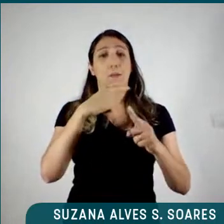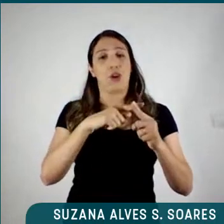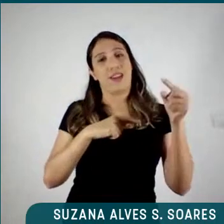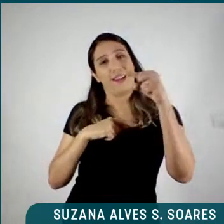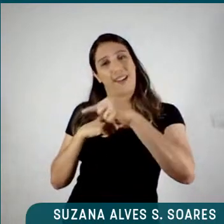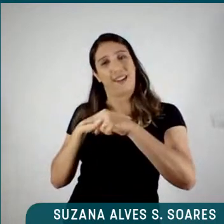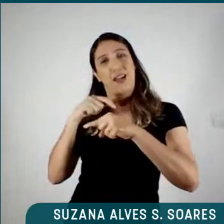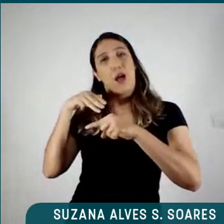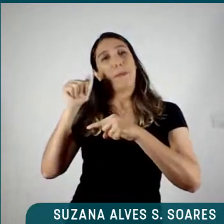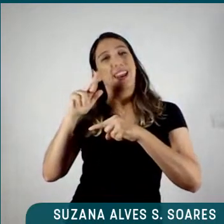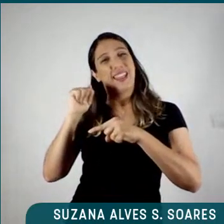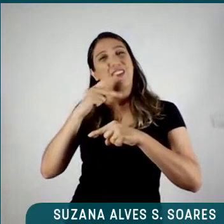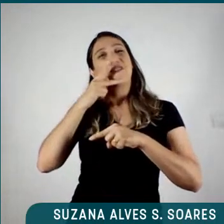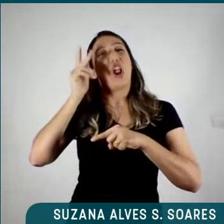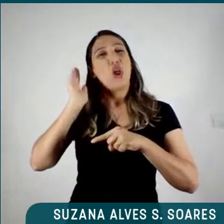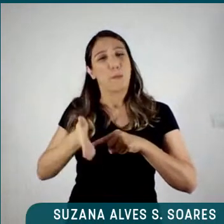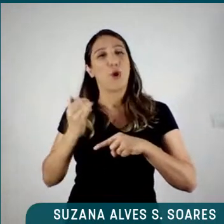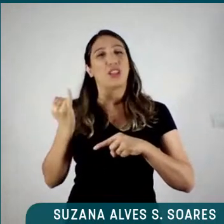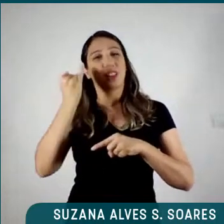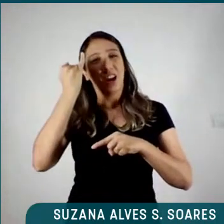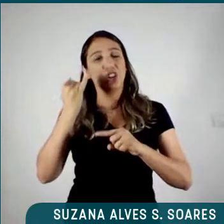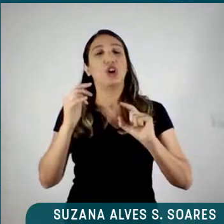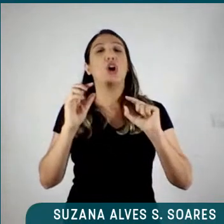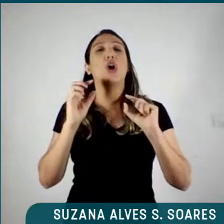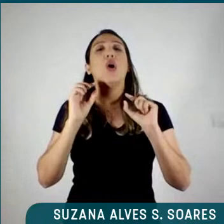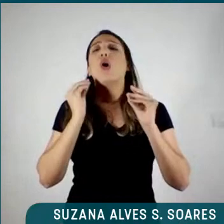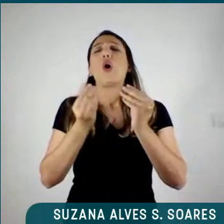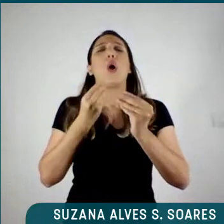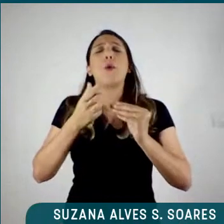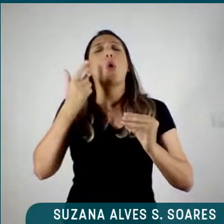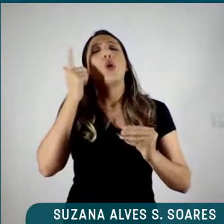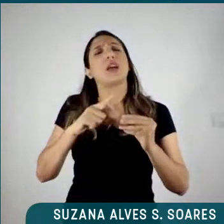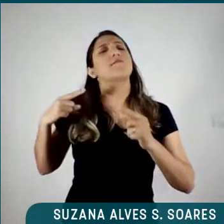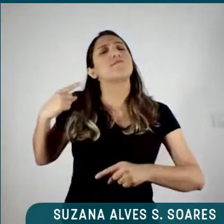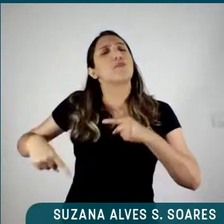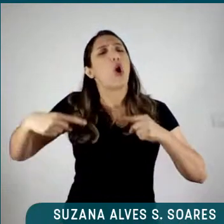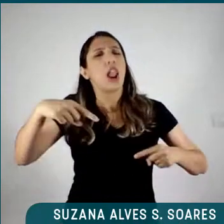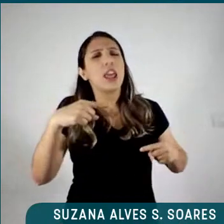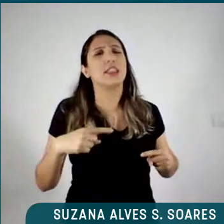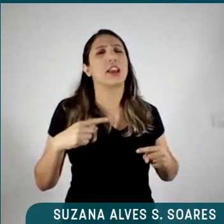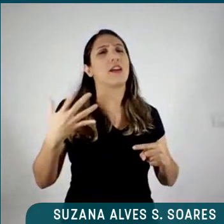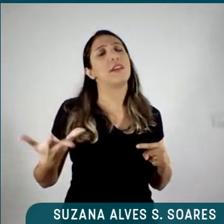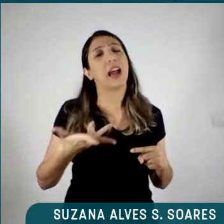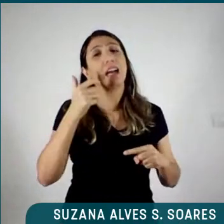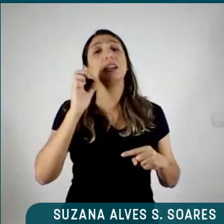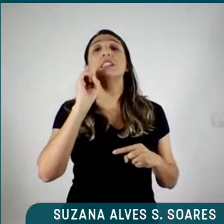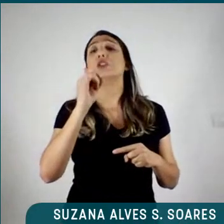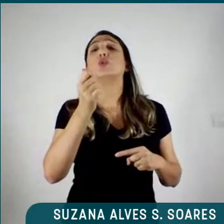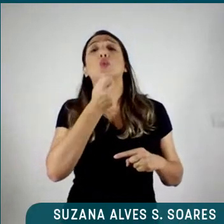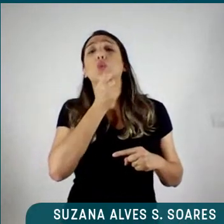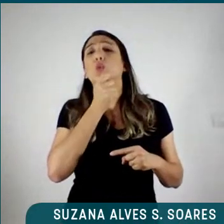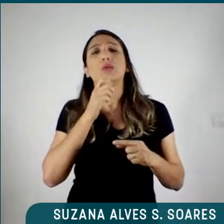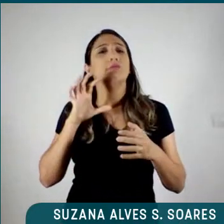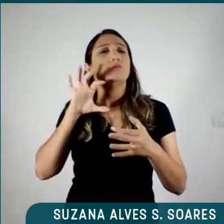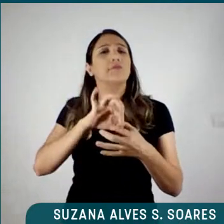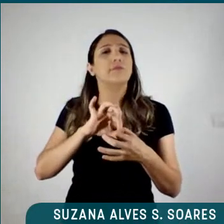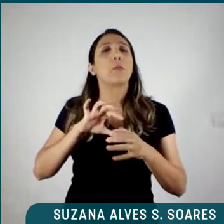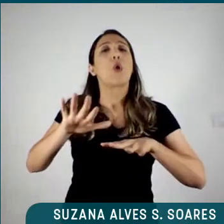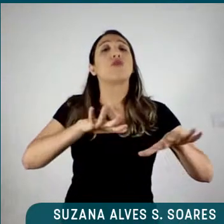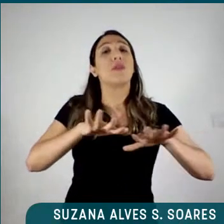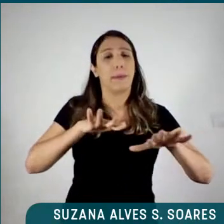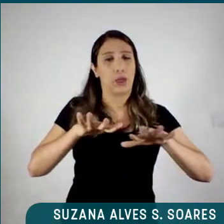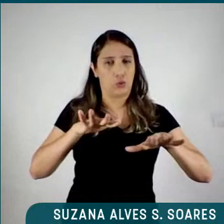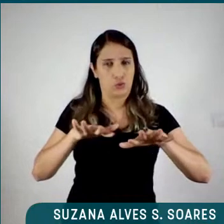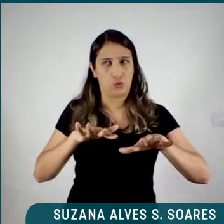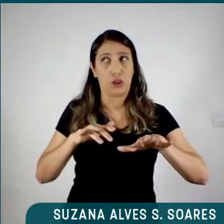ask Monique something that I believe that's quite important. How can we how can